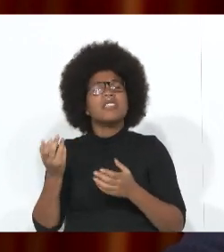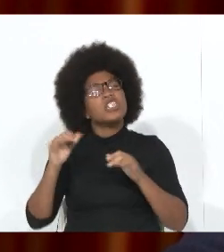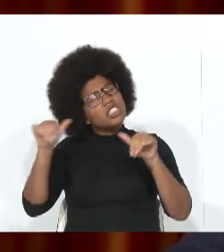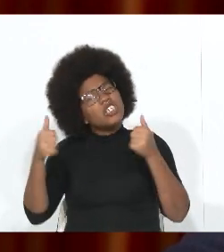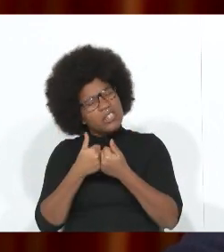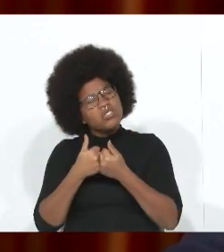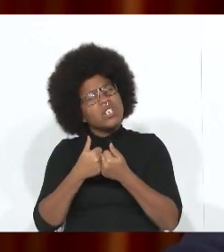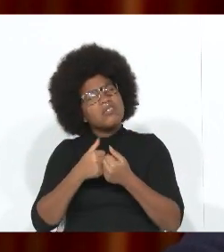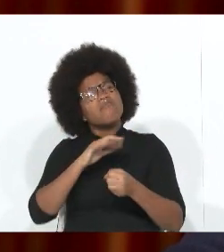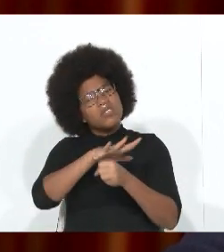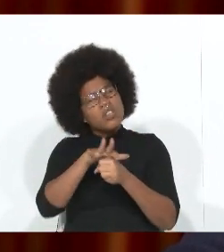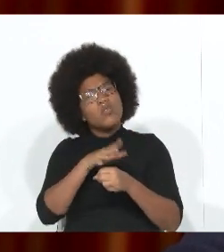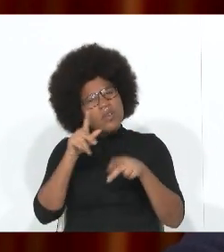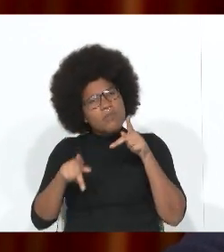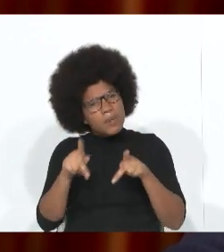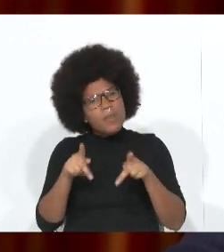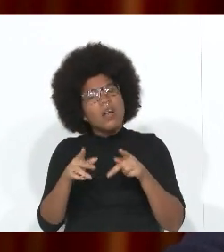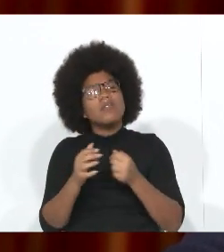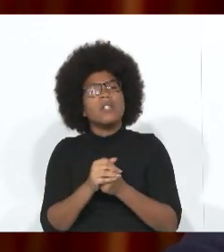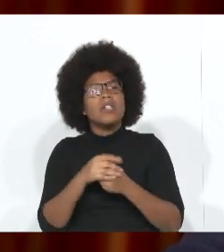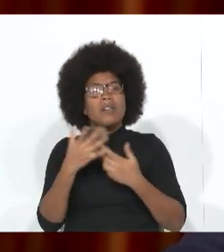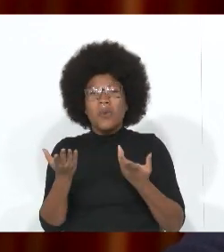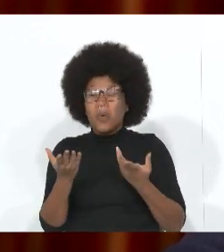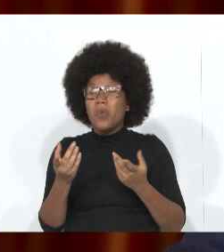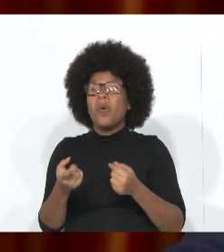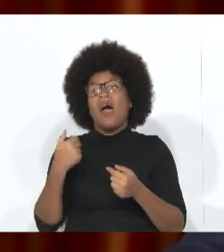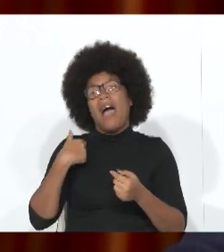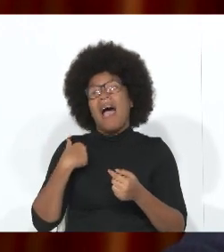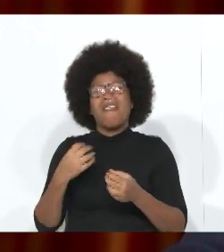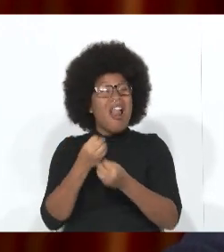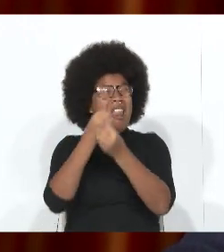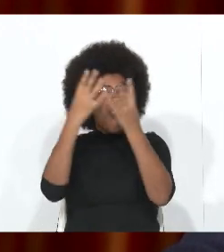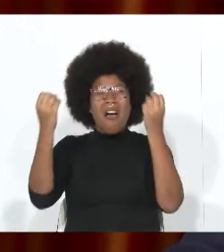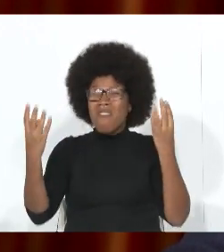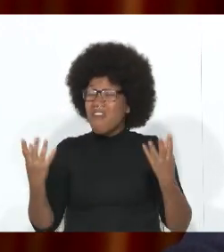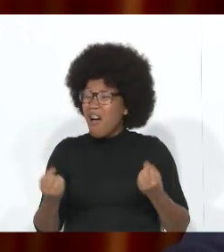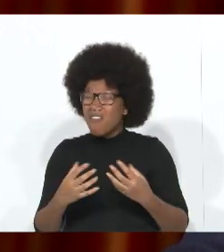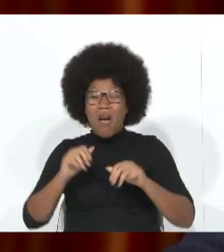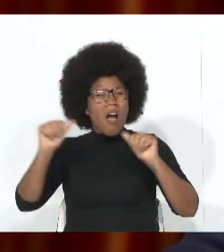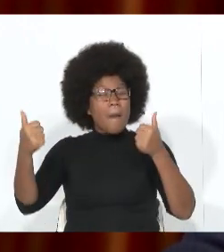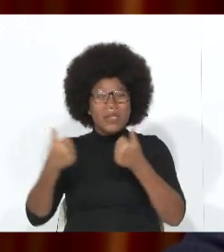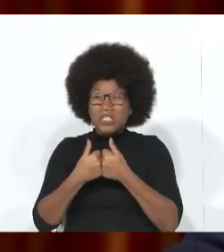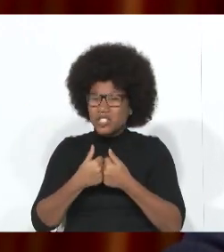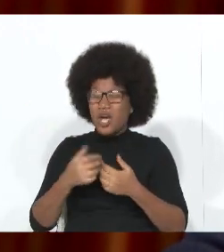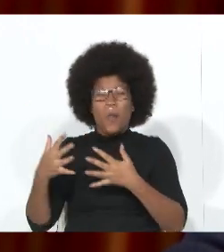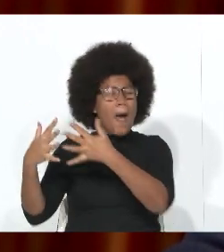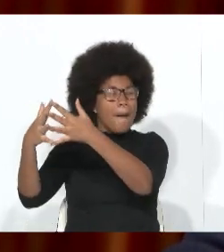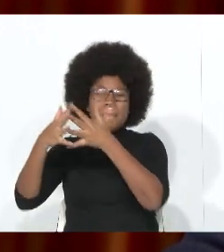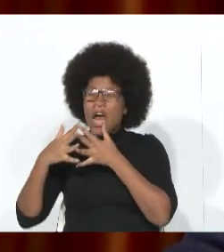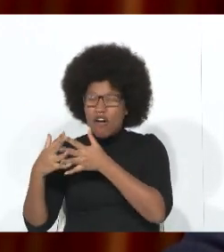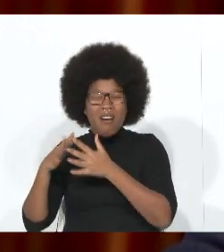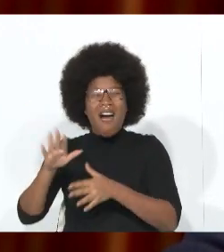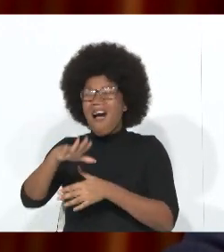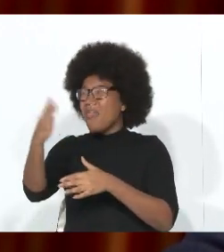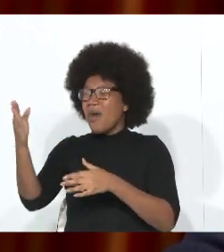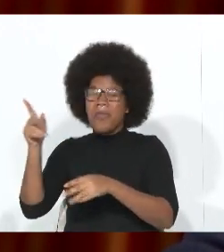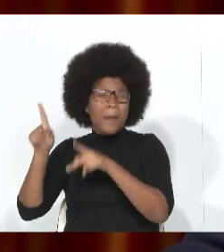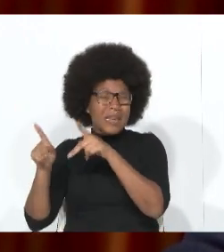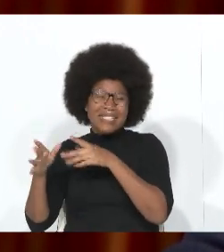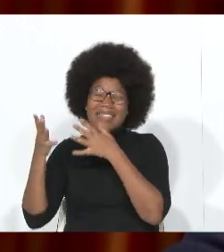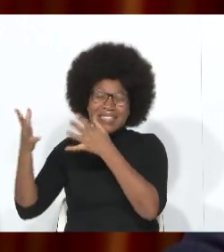artists posed by the overwhelming presence of foreign products in the sector. The policy also recognizes